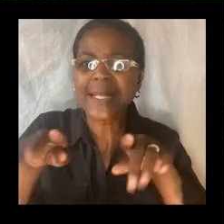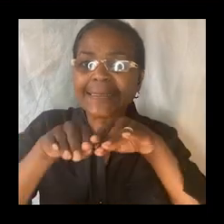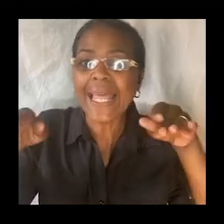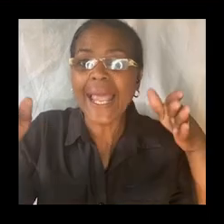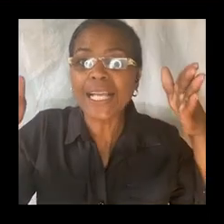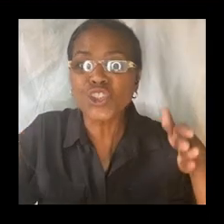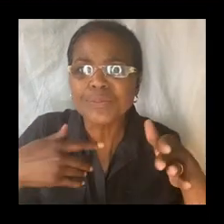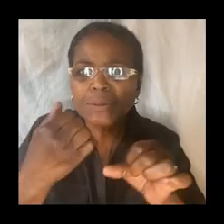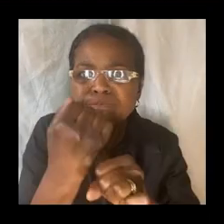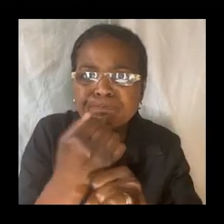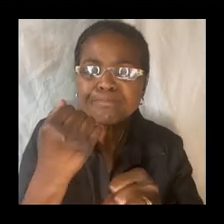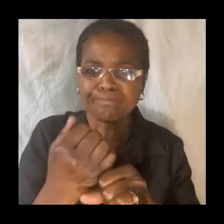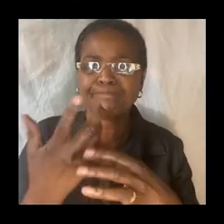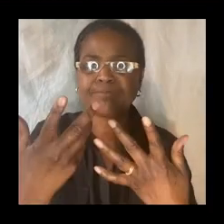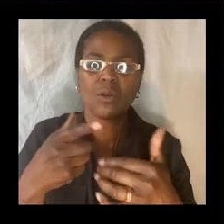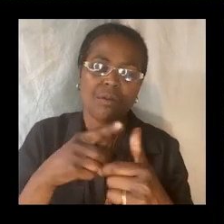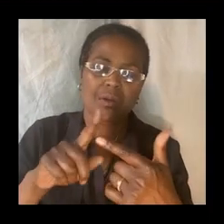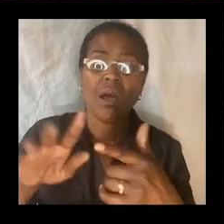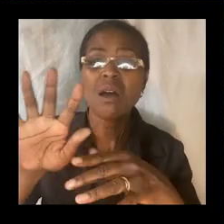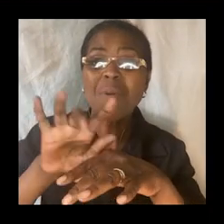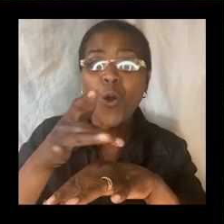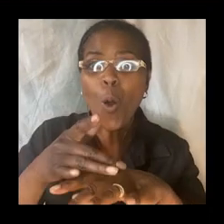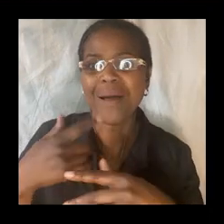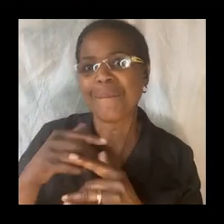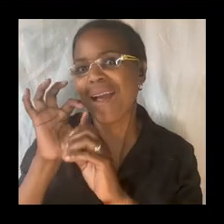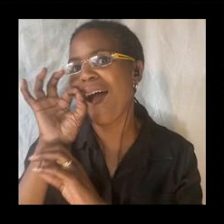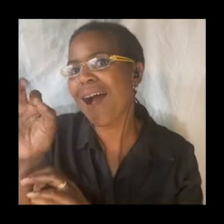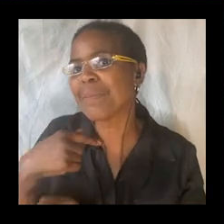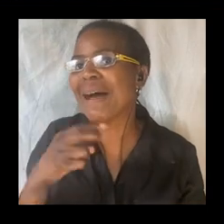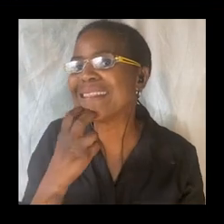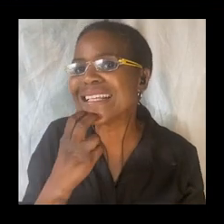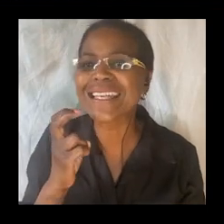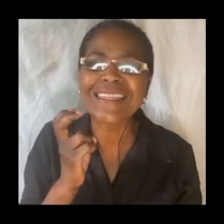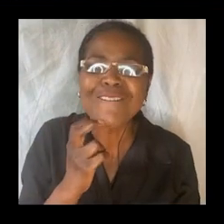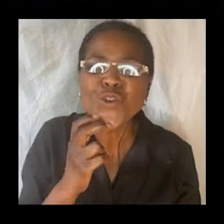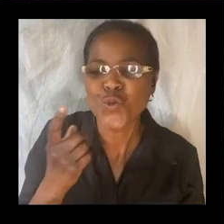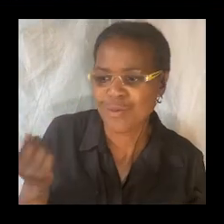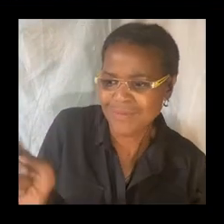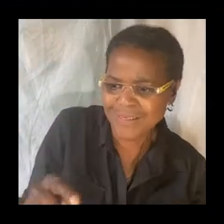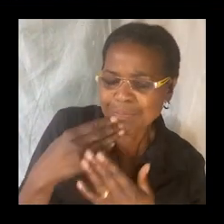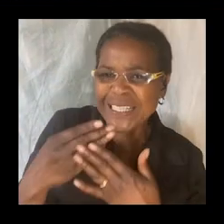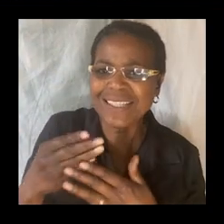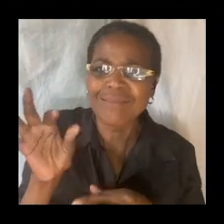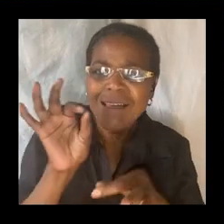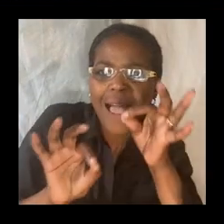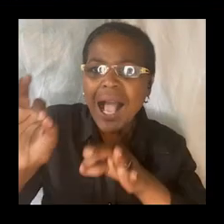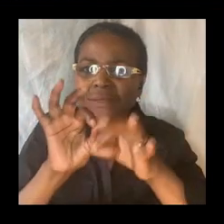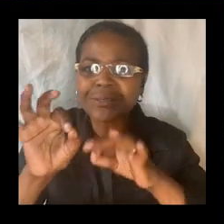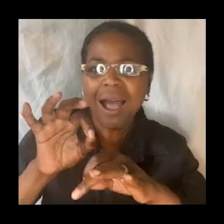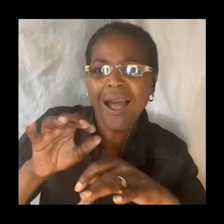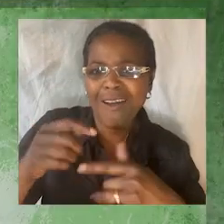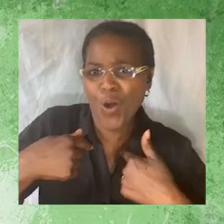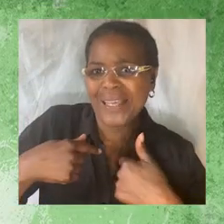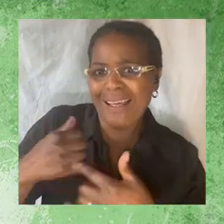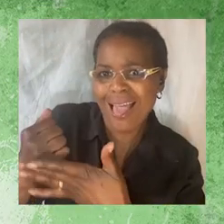So in this case, get one of my a niece and nephew involved, get them to start acting out scenes. I then